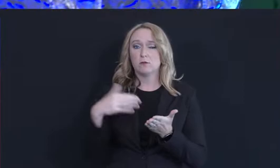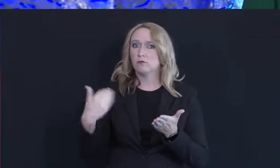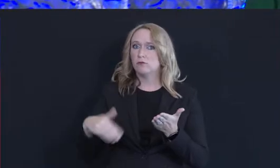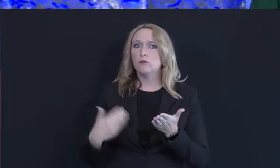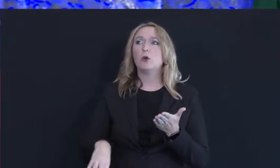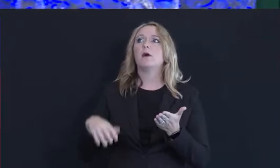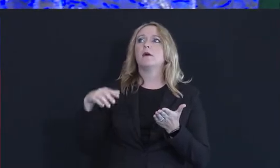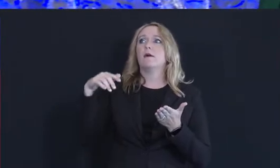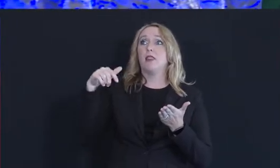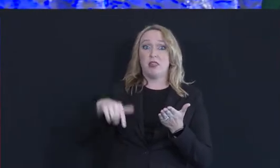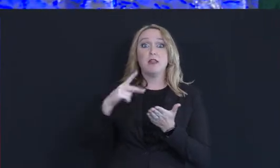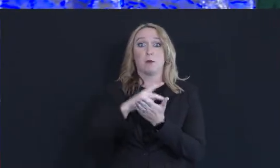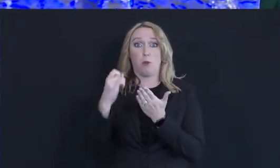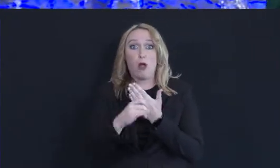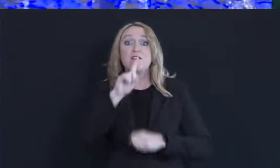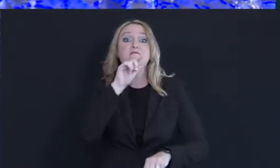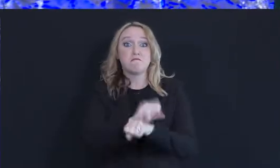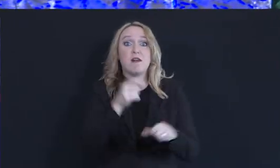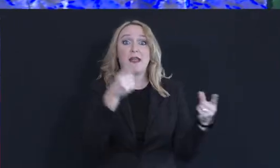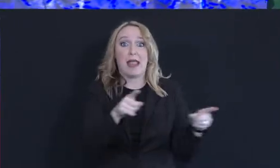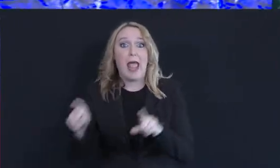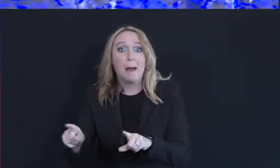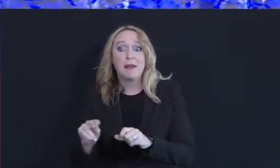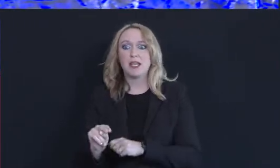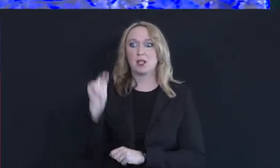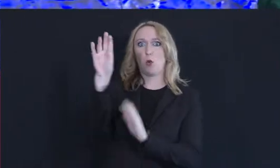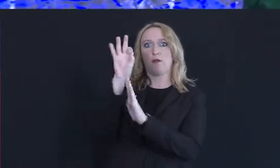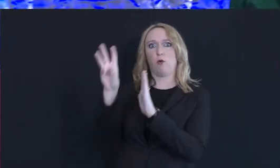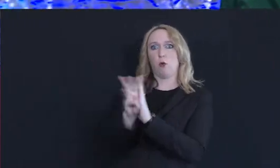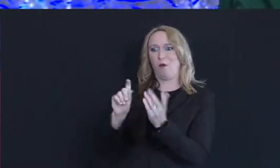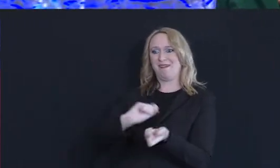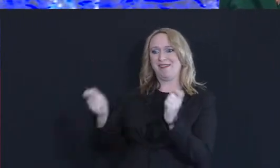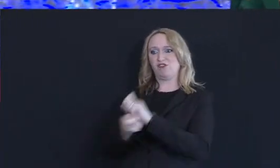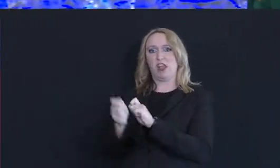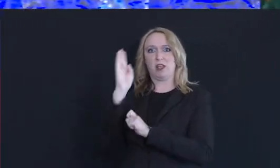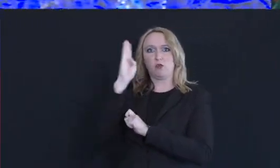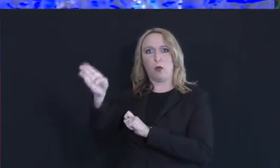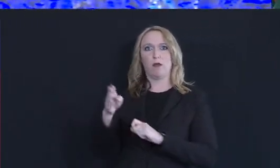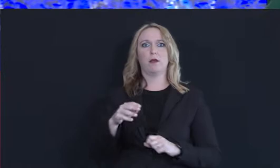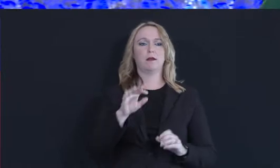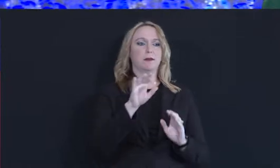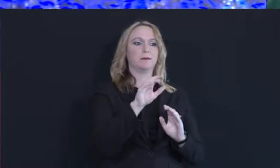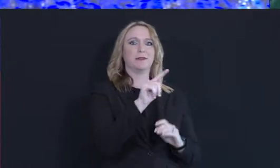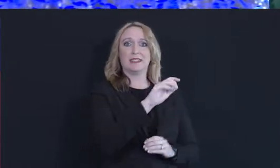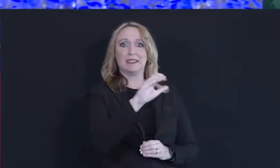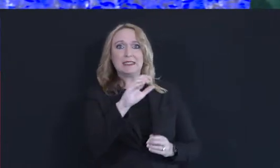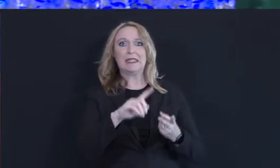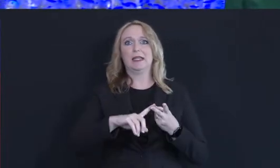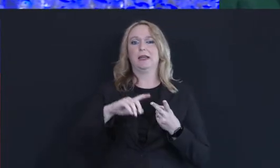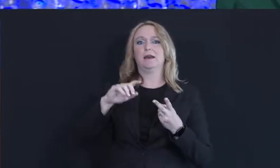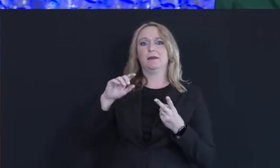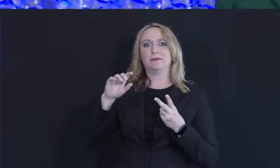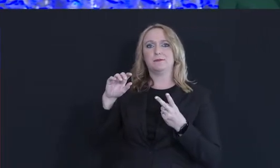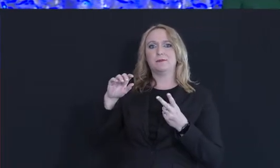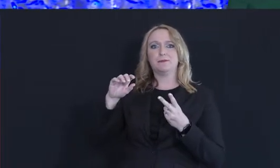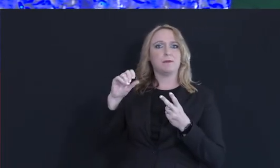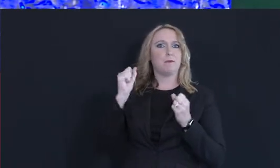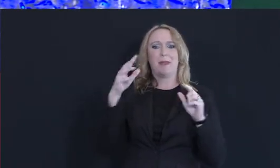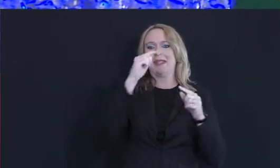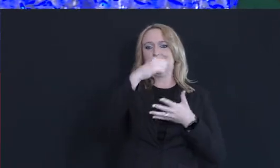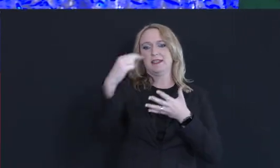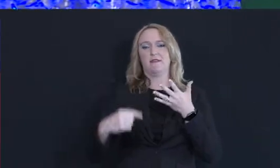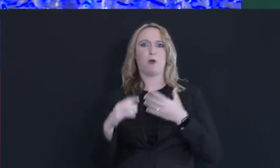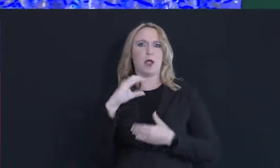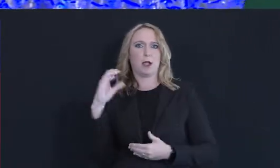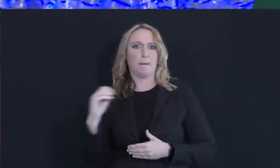transform the North End of downtown Fort Worth Tarrant County golf capital and UNT Health Science Center partner to partner